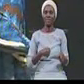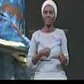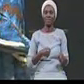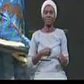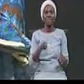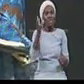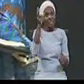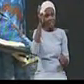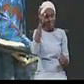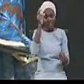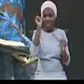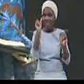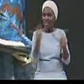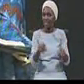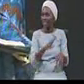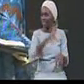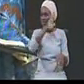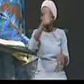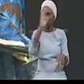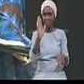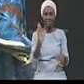hallelujah.